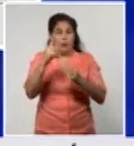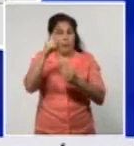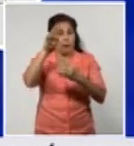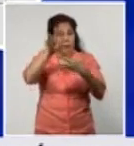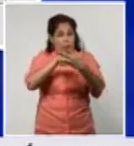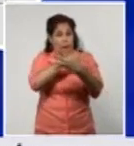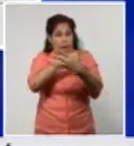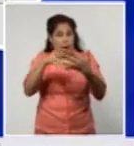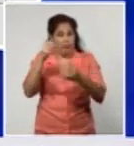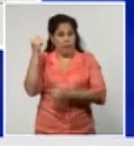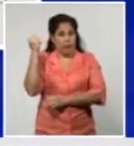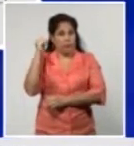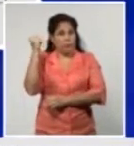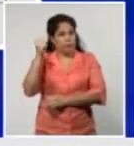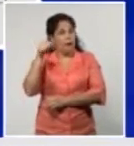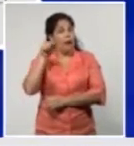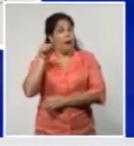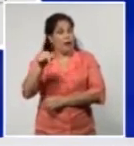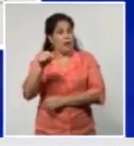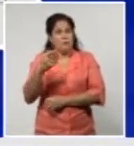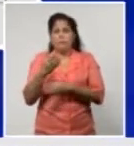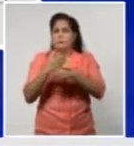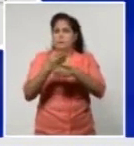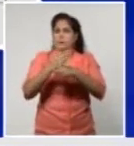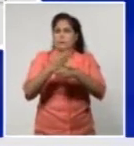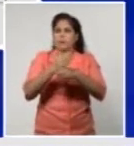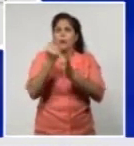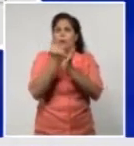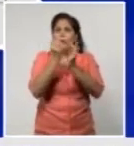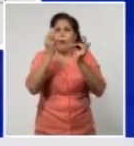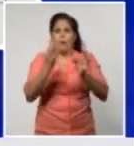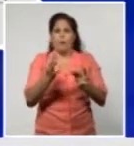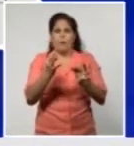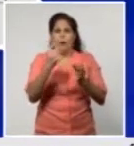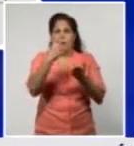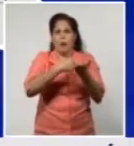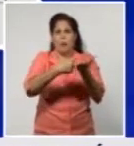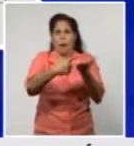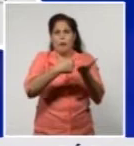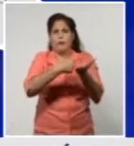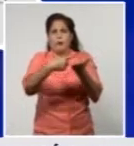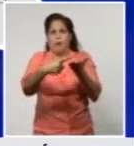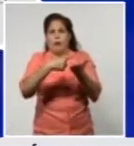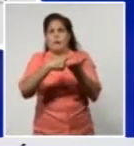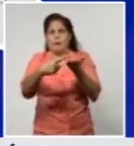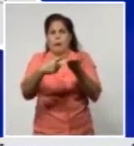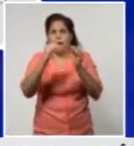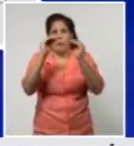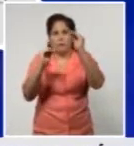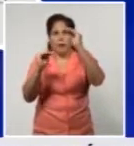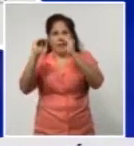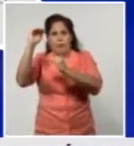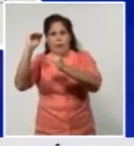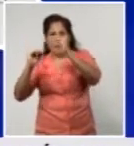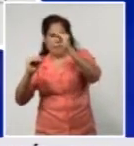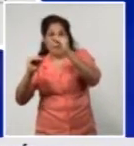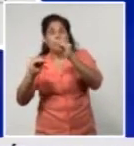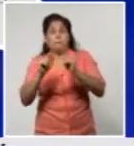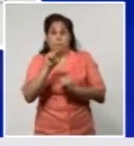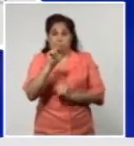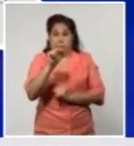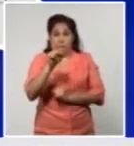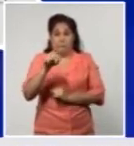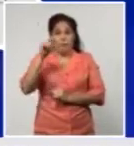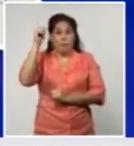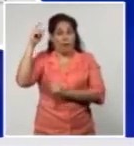by the measures and the rules that have been established. This first chart represents the